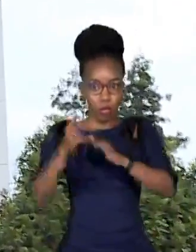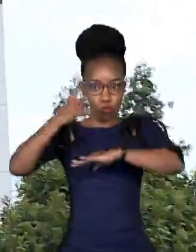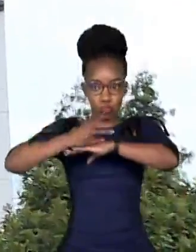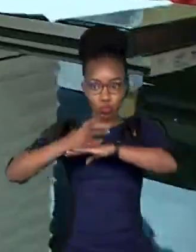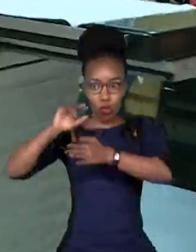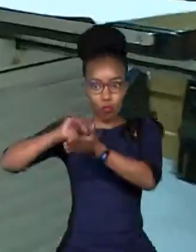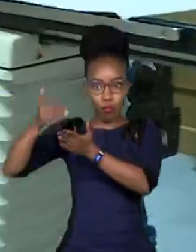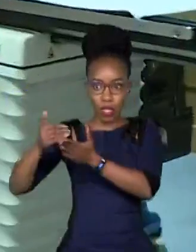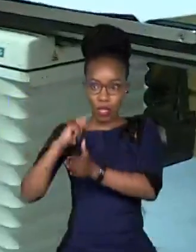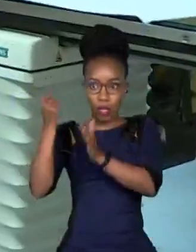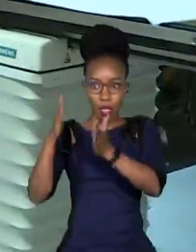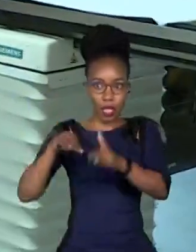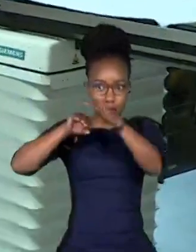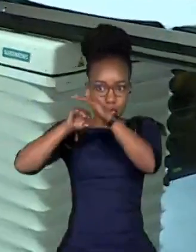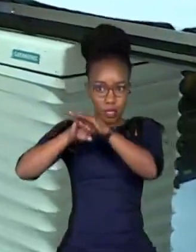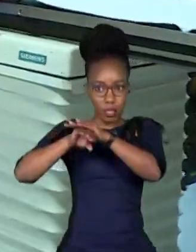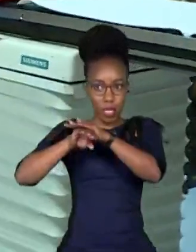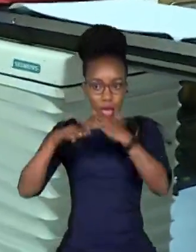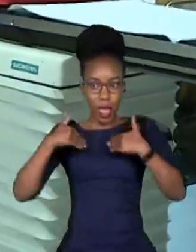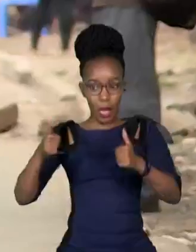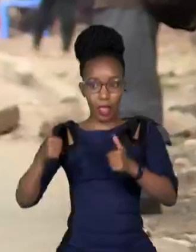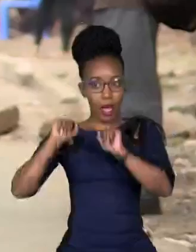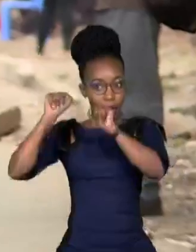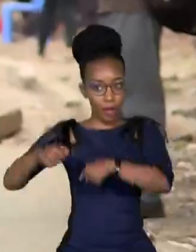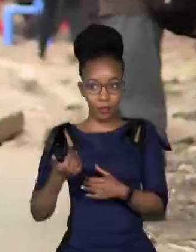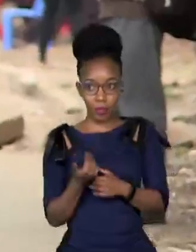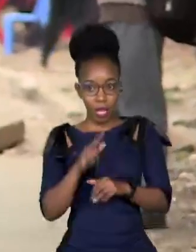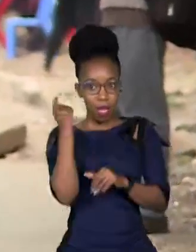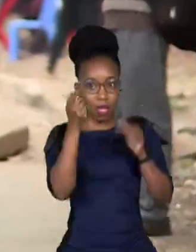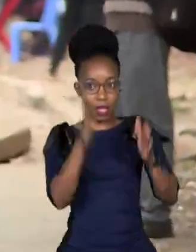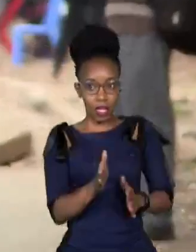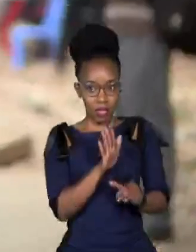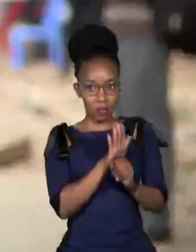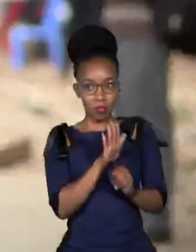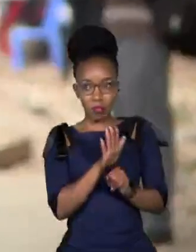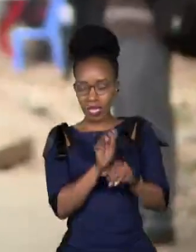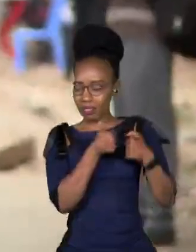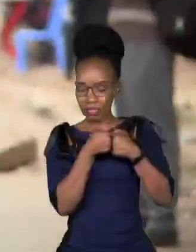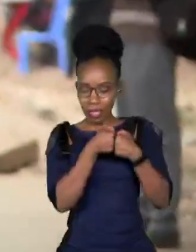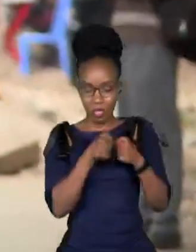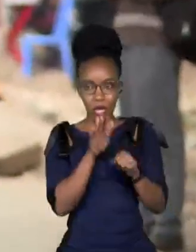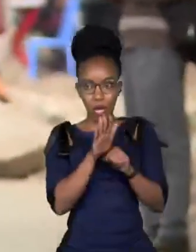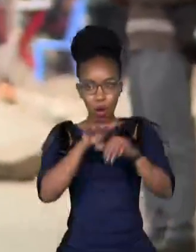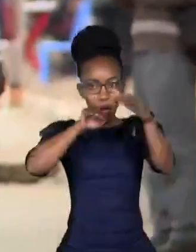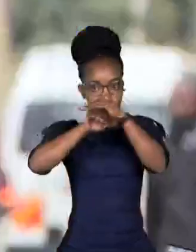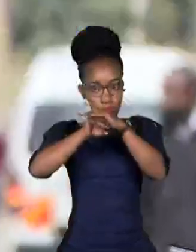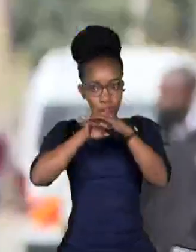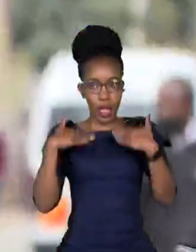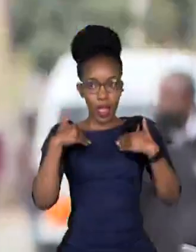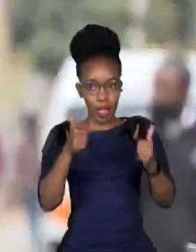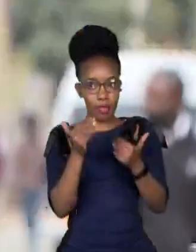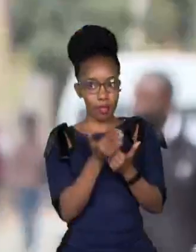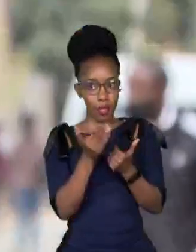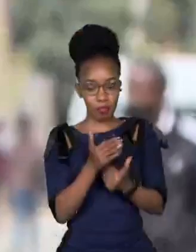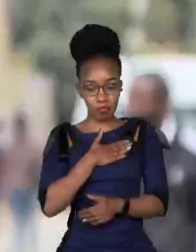can access medical healthcare services. However, many Kenyans continue to endure challenges of accessing healthcare. Kwa